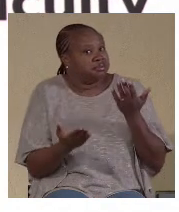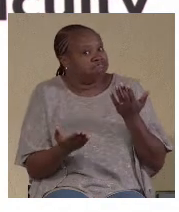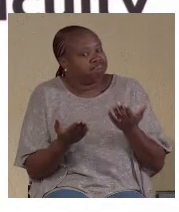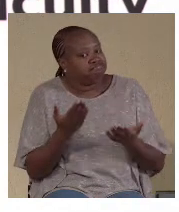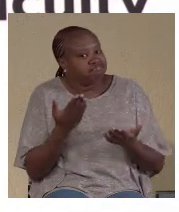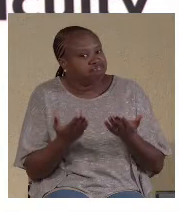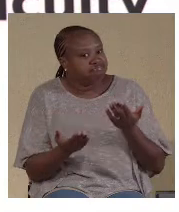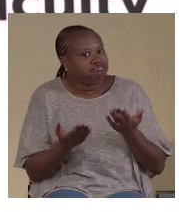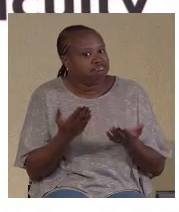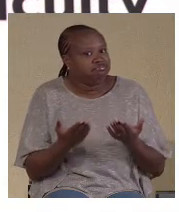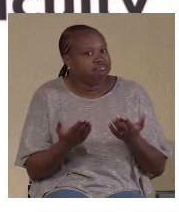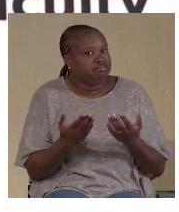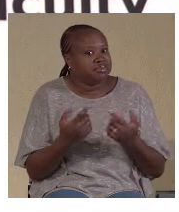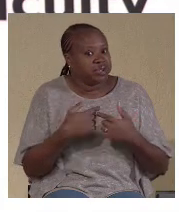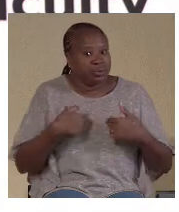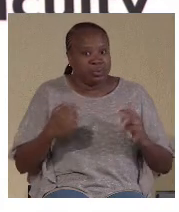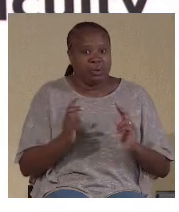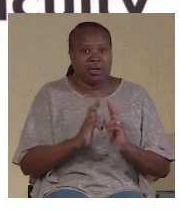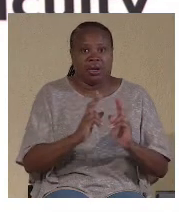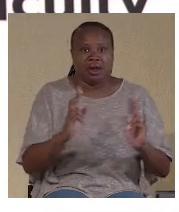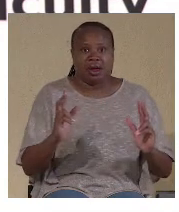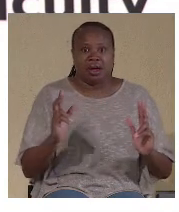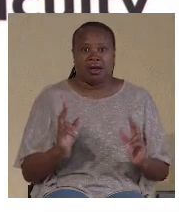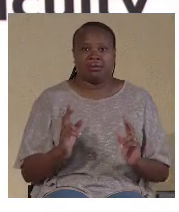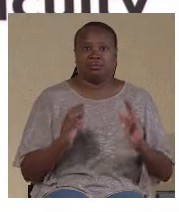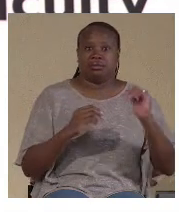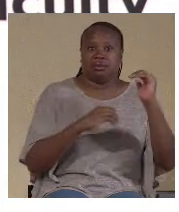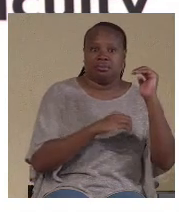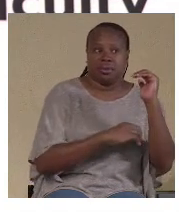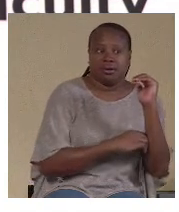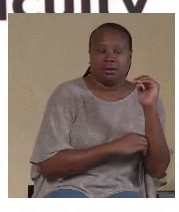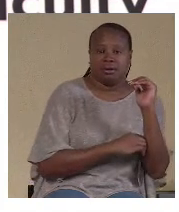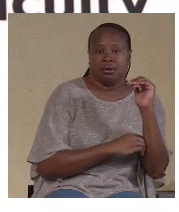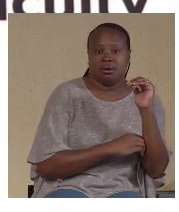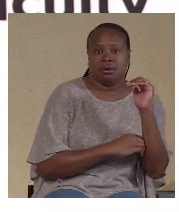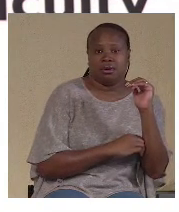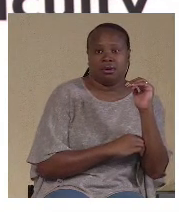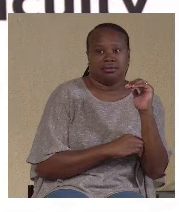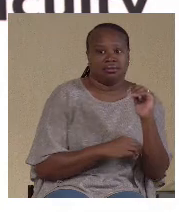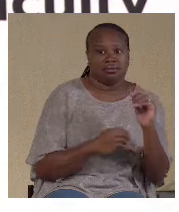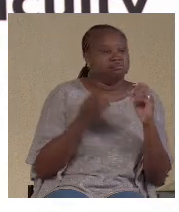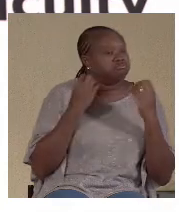we, the responsible people in the office, were not taking